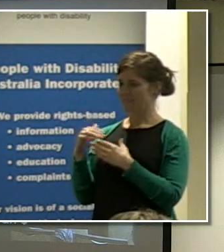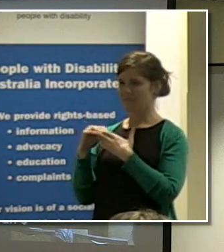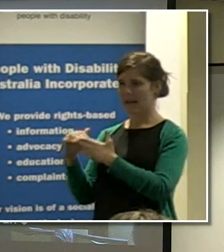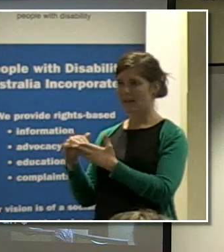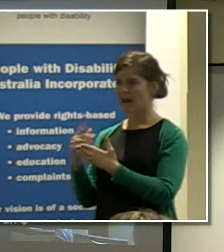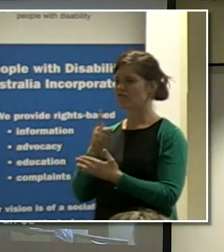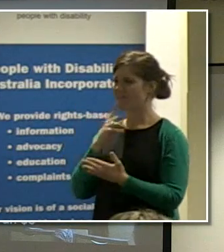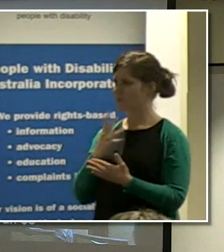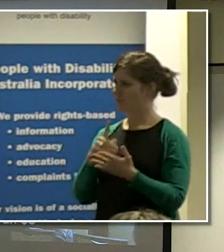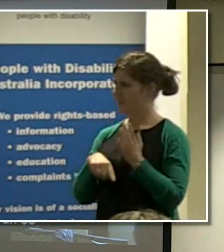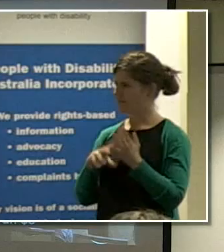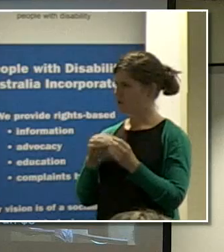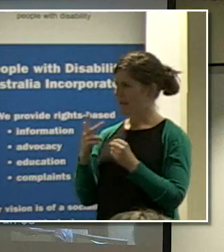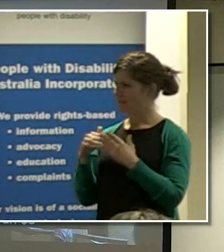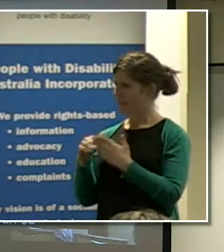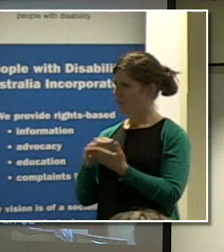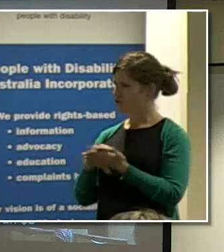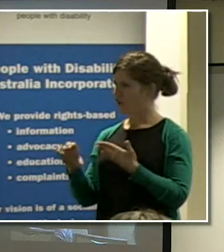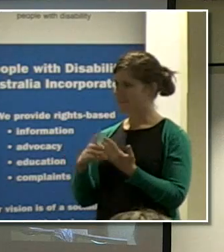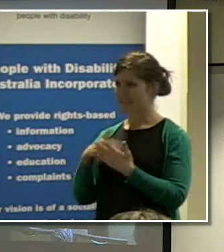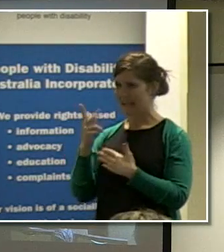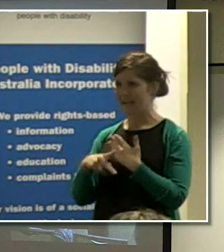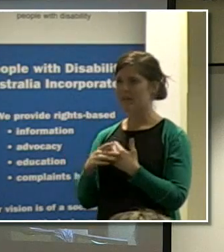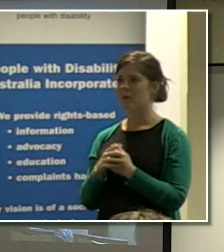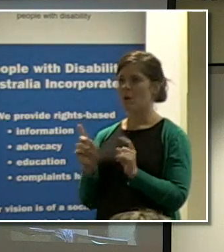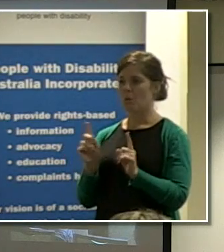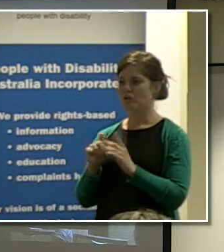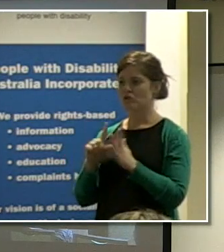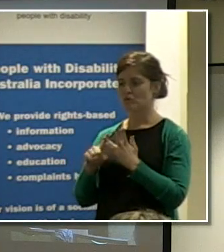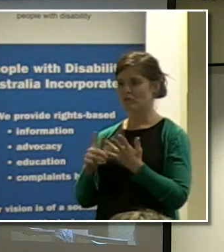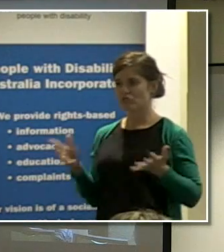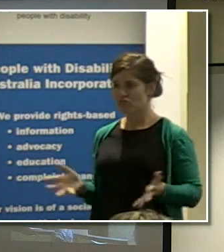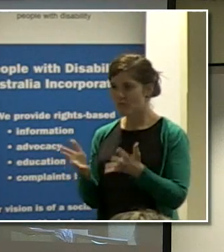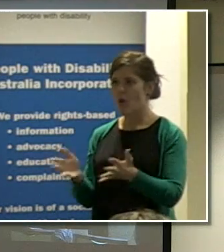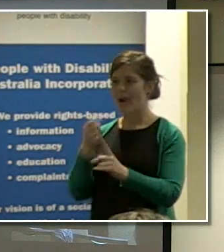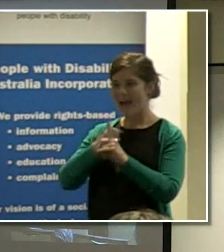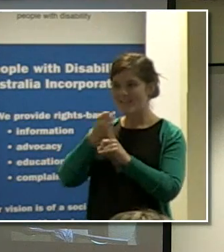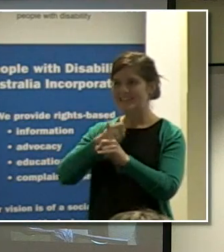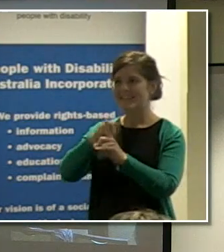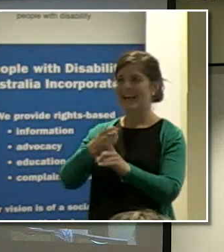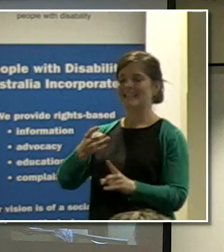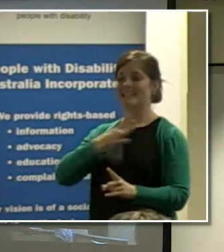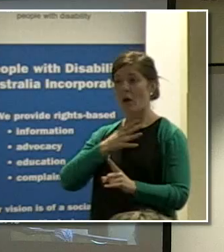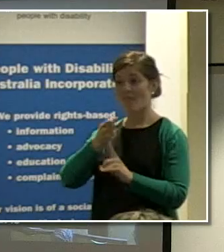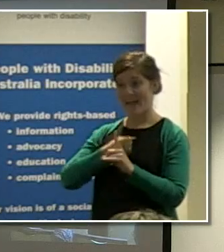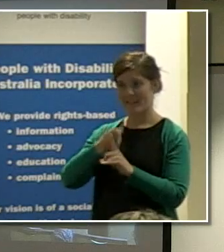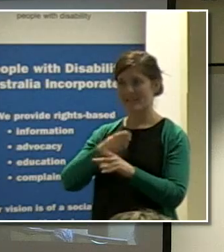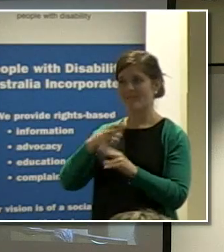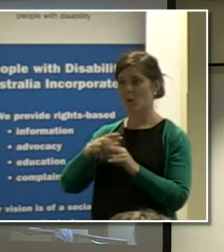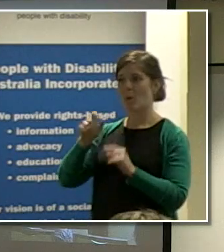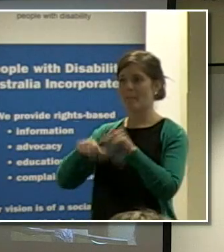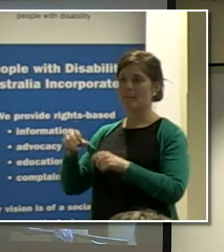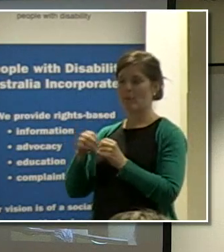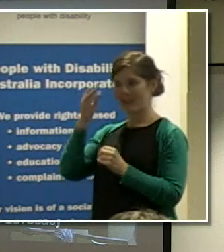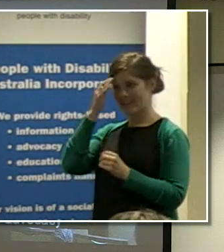what's being done to promote advocacy and self-advocacy, particularly by people with intellectual disabilities within the